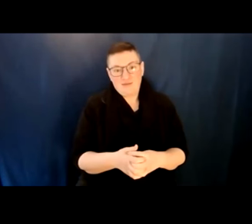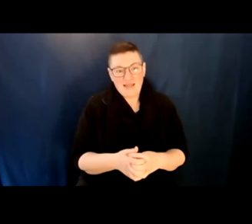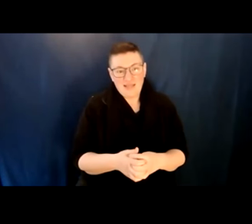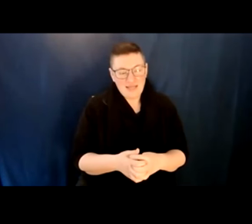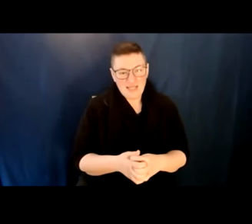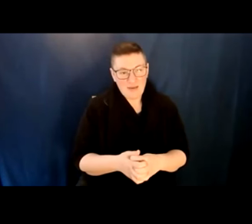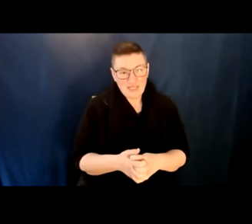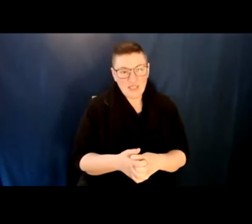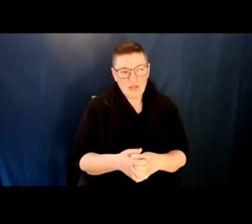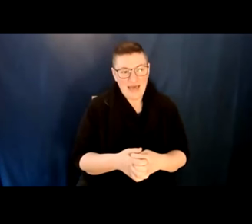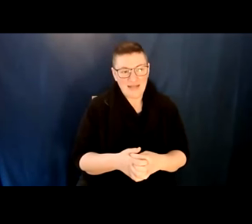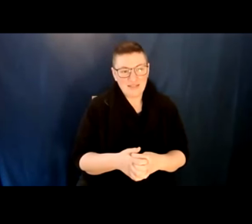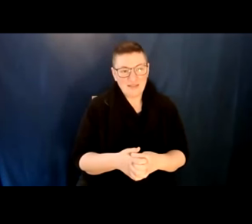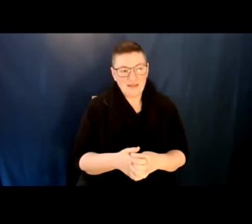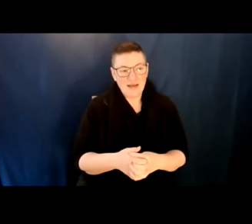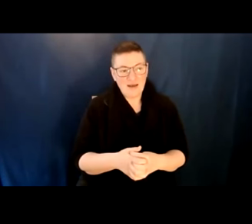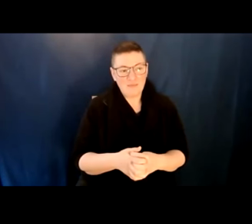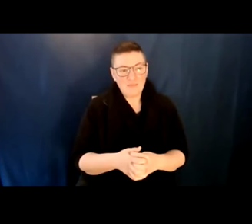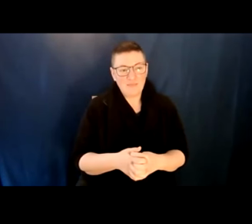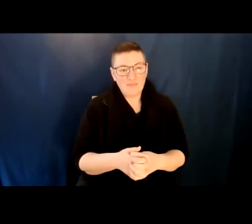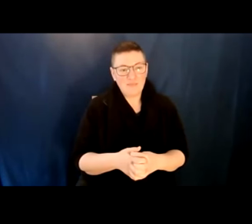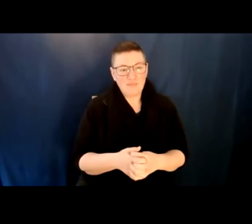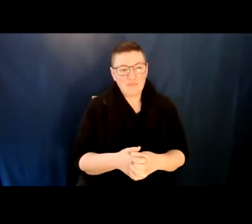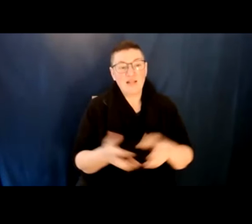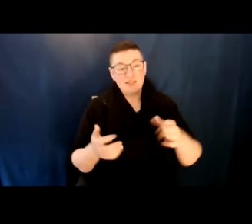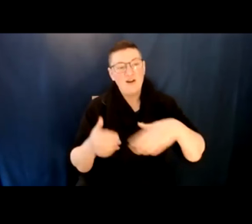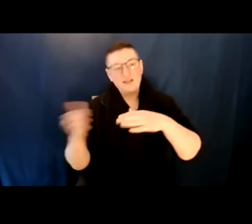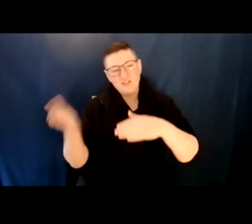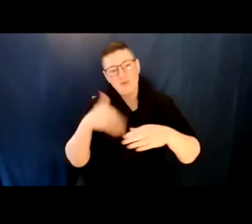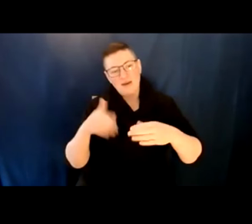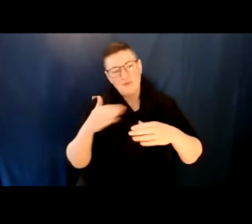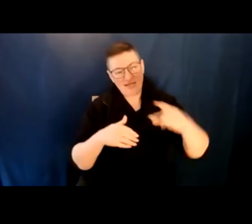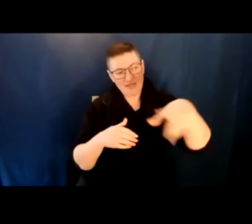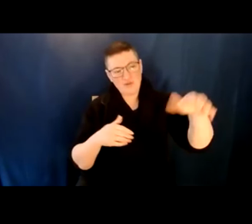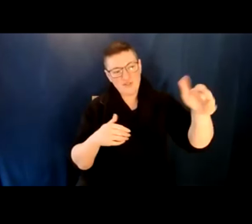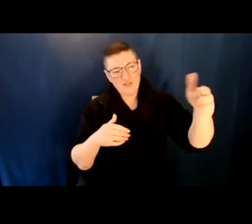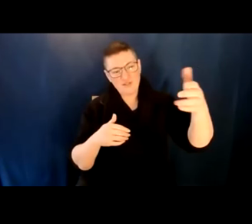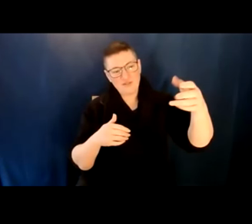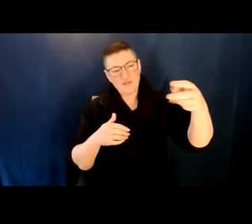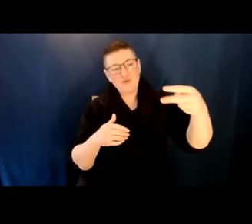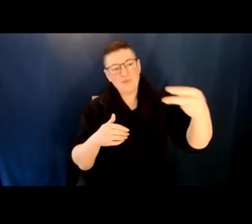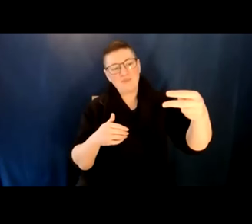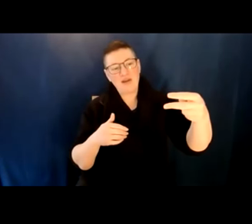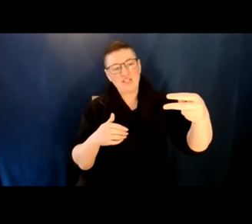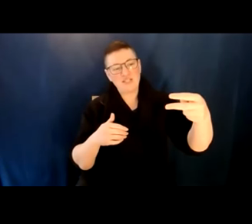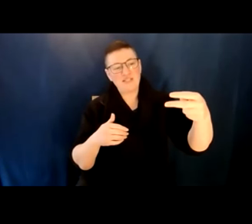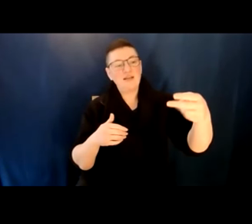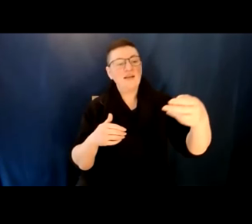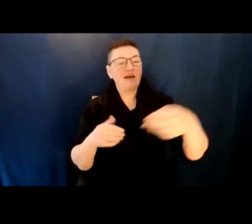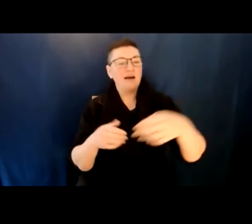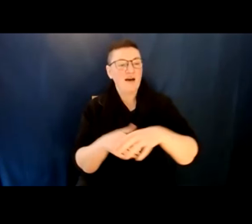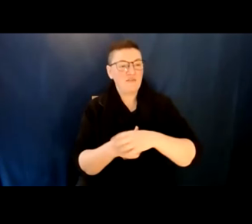I had the idea that I would take a look at, well, sorry, I'll just go back one second. So there's two main